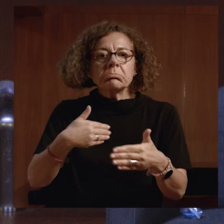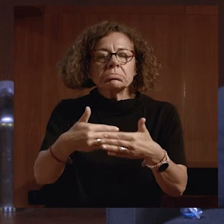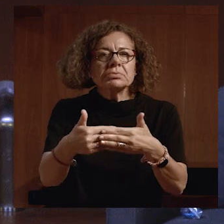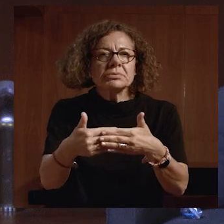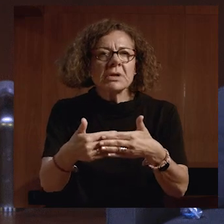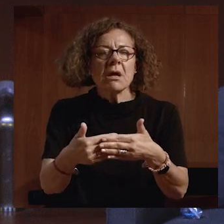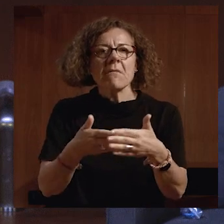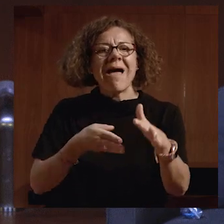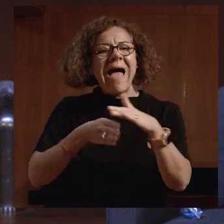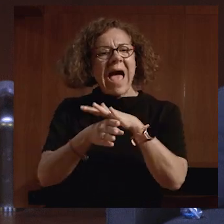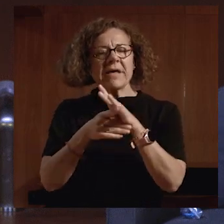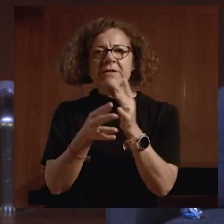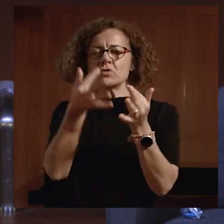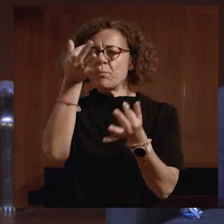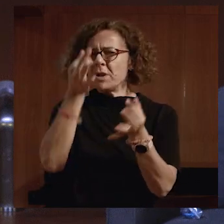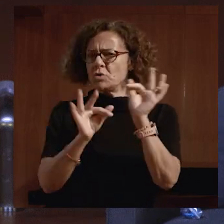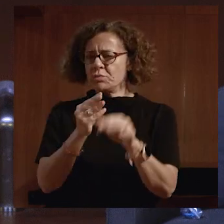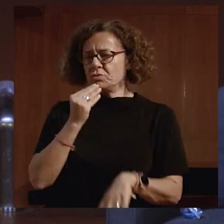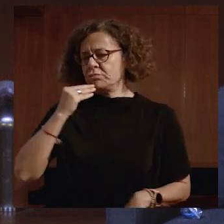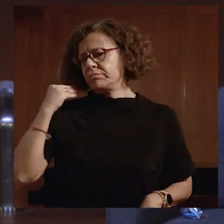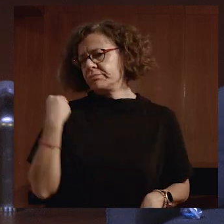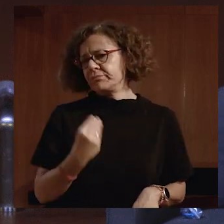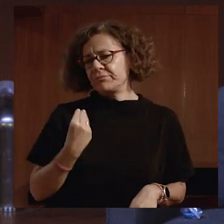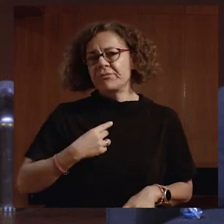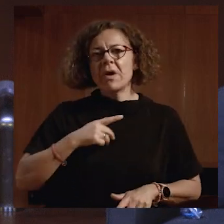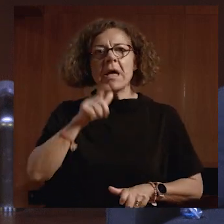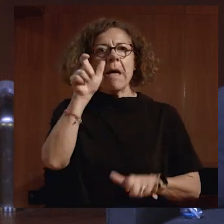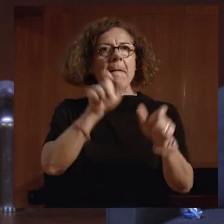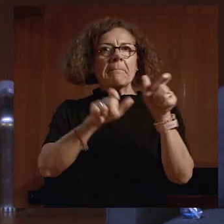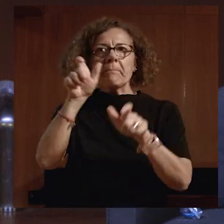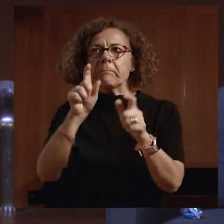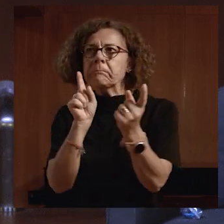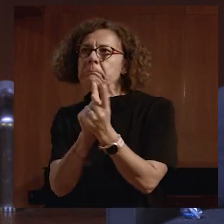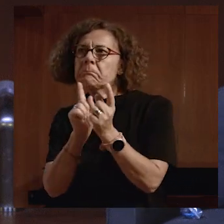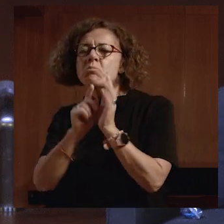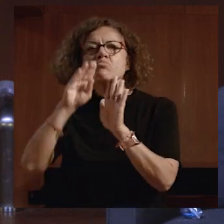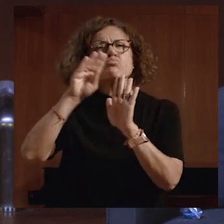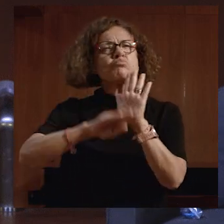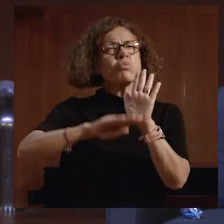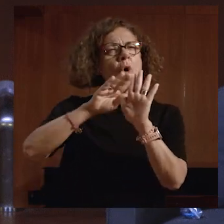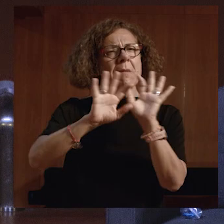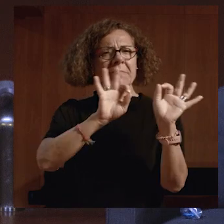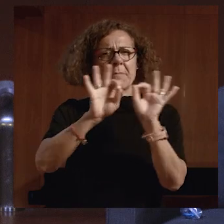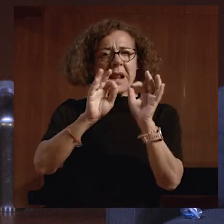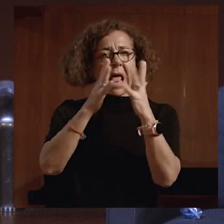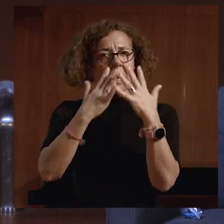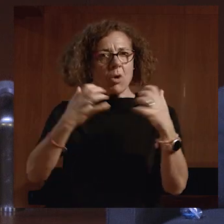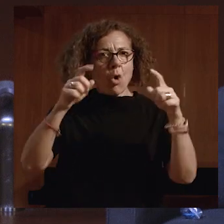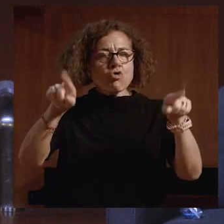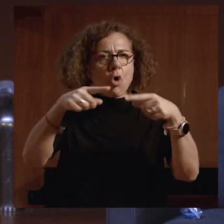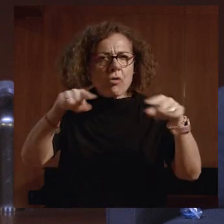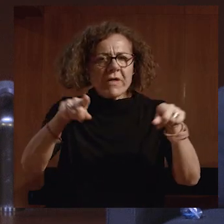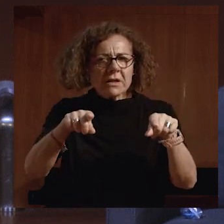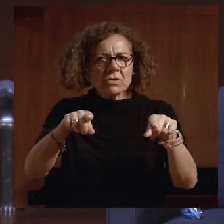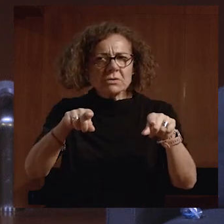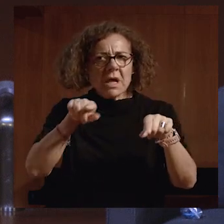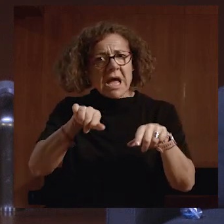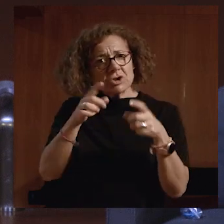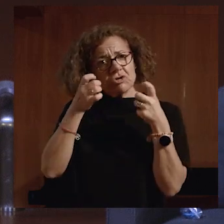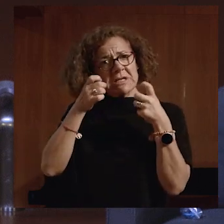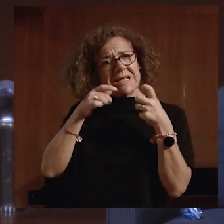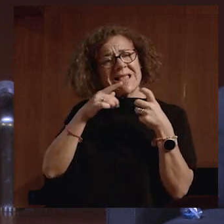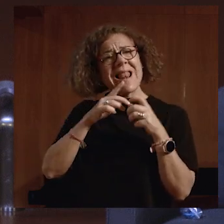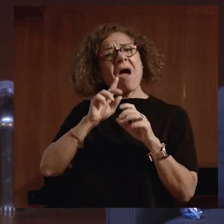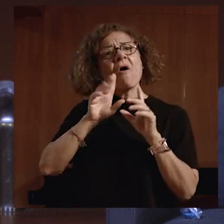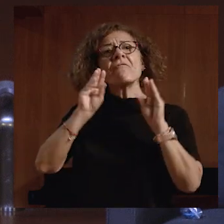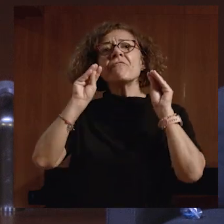with planning, I was dealing with concert programming. I mean, everything, that's not what we're trained for in a music education. But in a way we